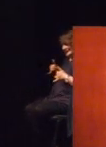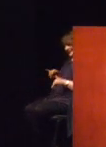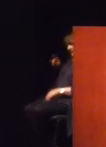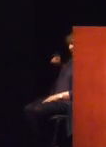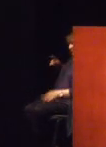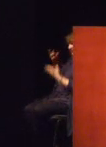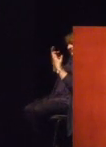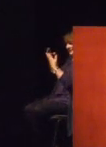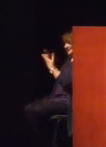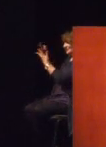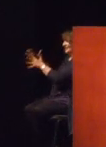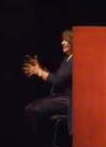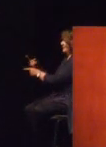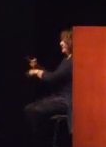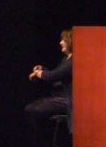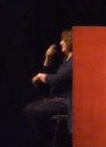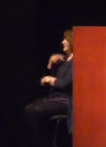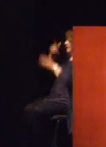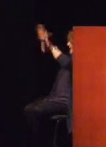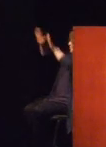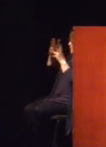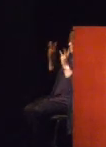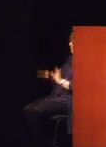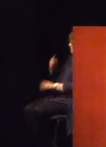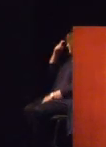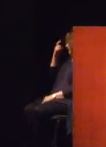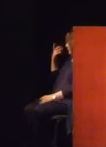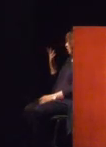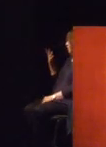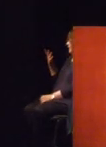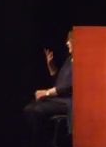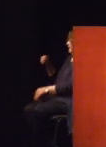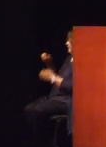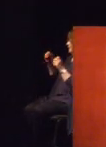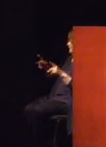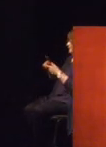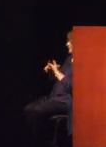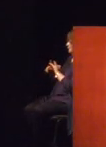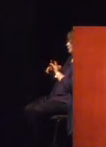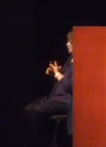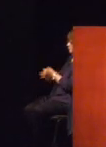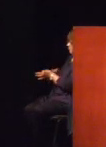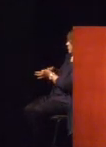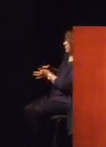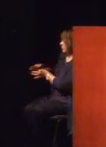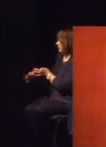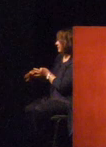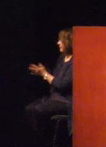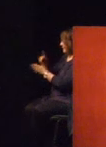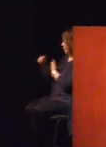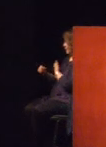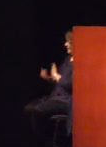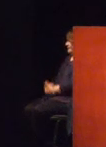complete on time because we've had great weather this summer and opportunity to make up some of the delay that the project